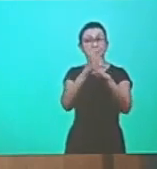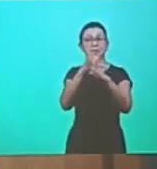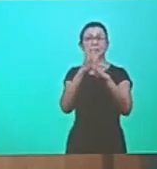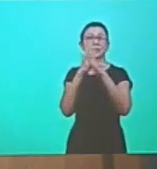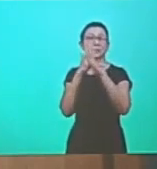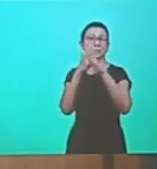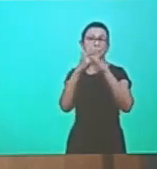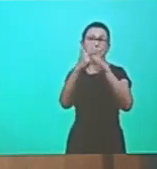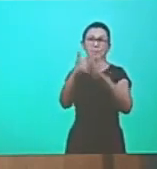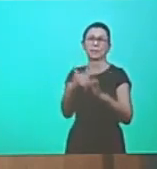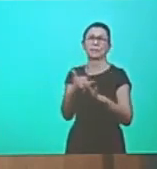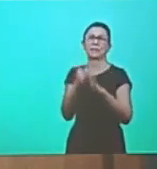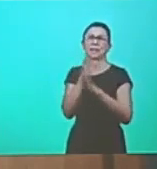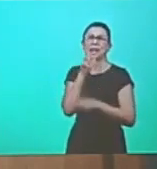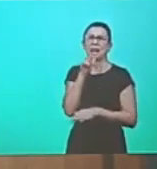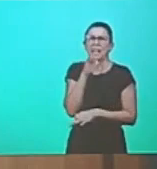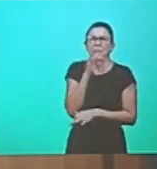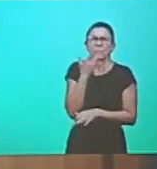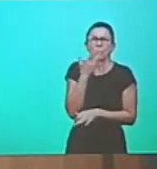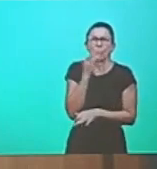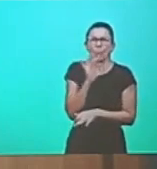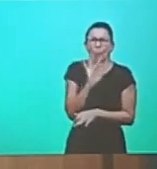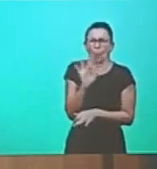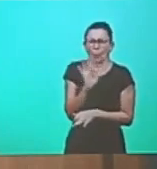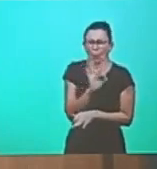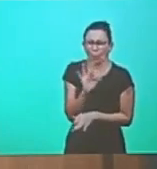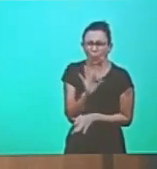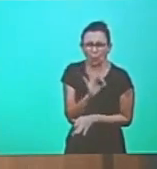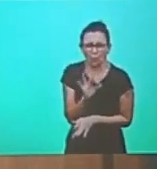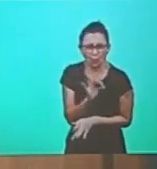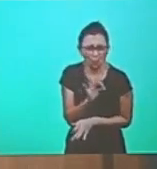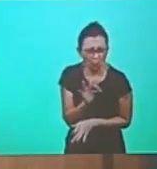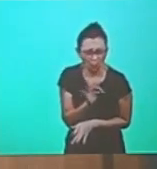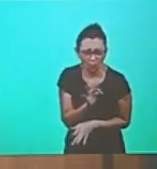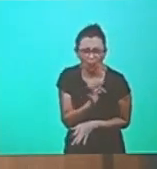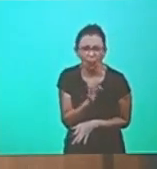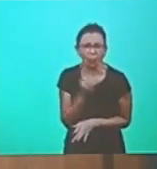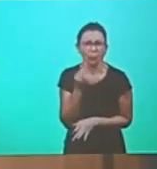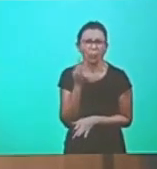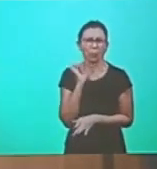saw that the waters turned bitter.